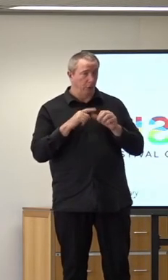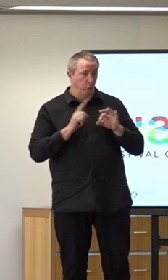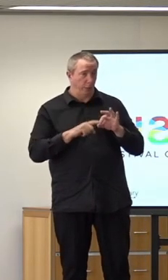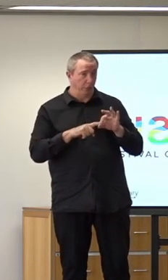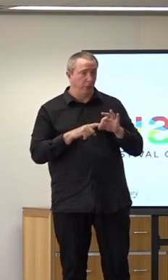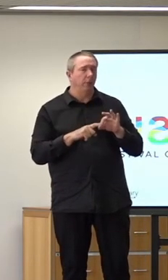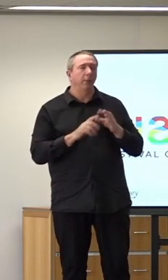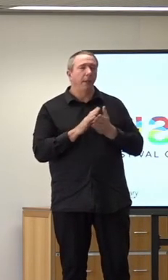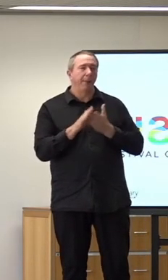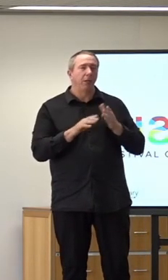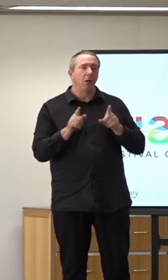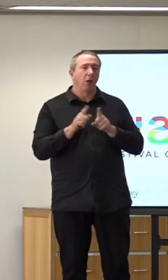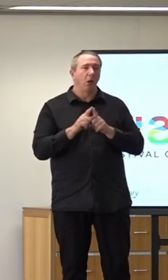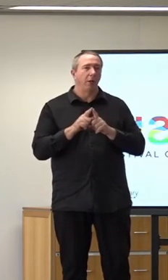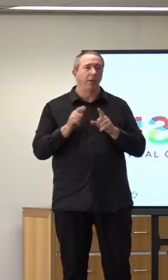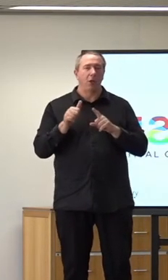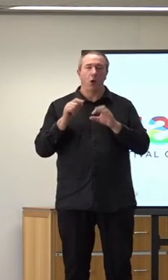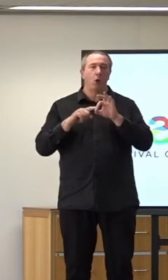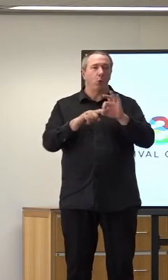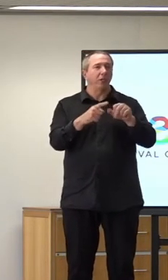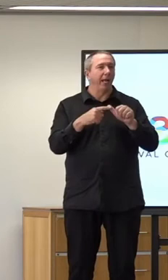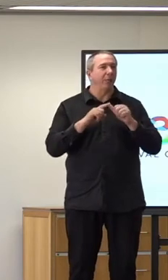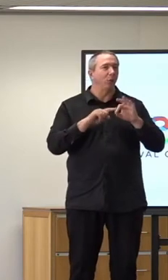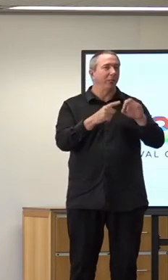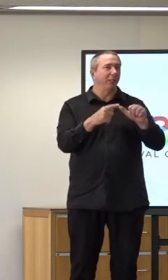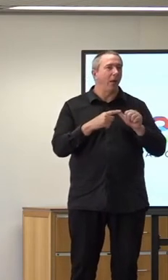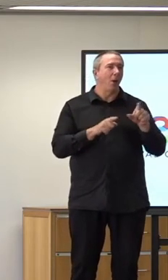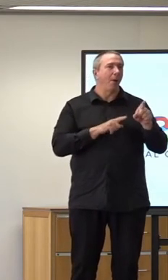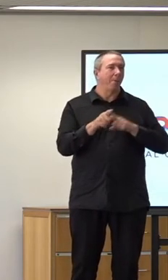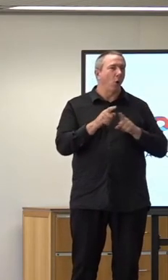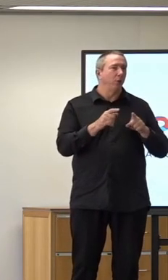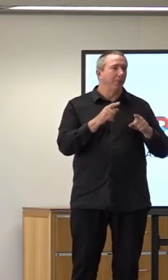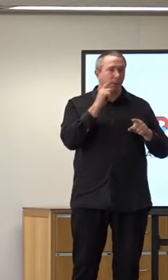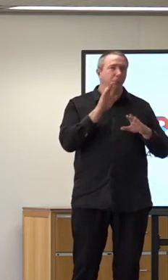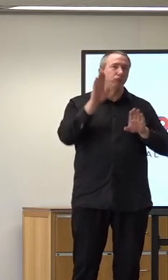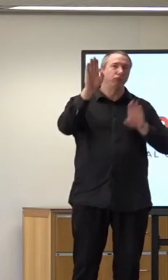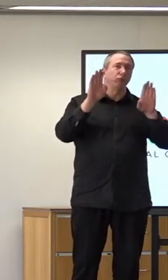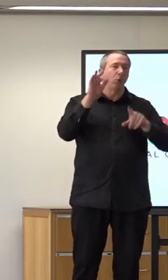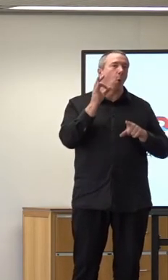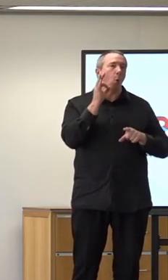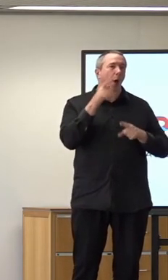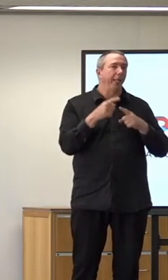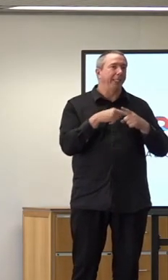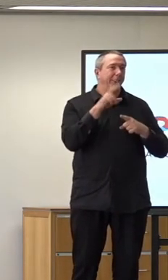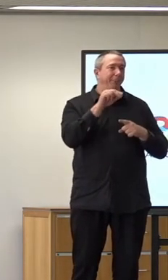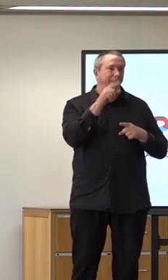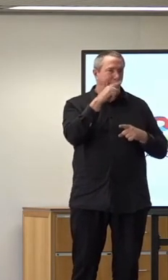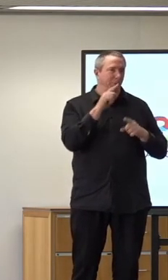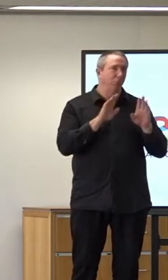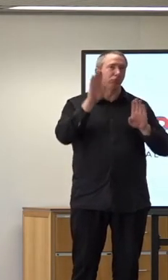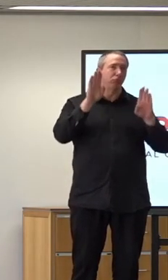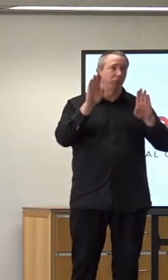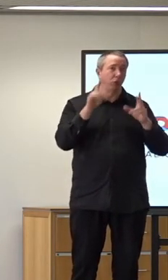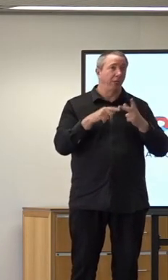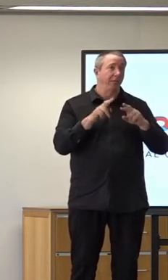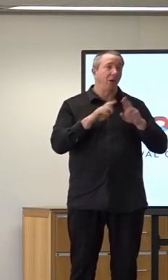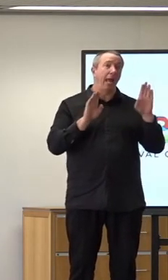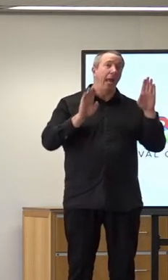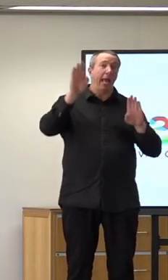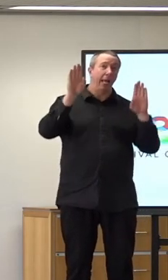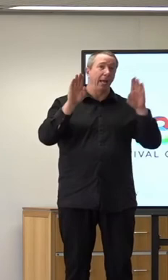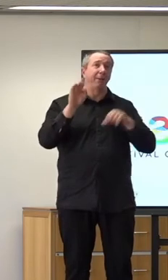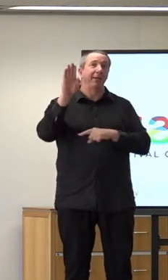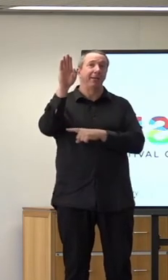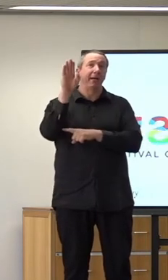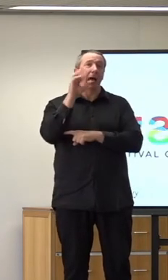meant, you know, traditionally the question and answer time was dominated by white English-speaking people. So if you've got your hand up asking a question,